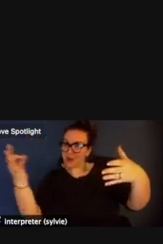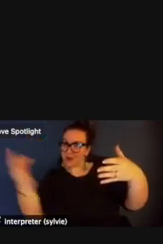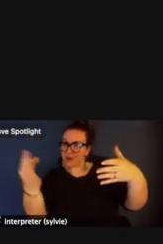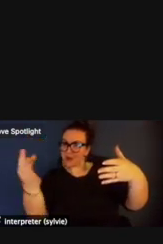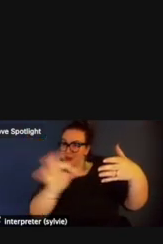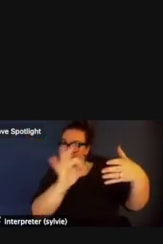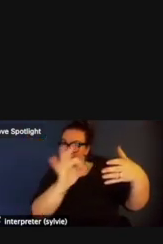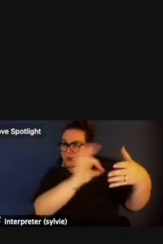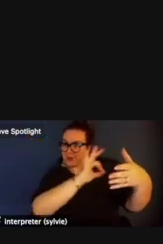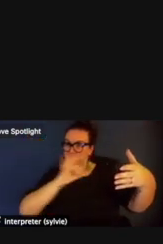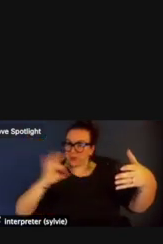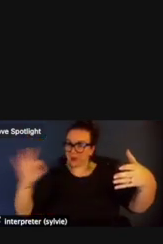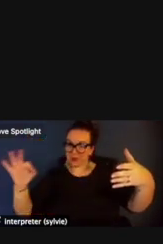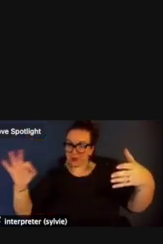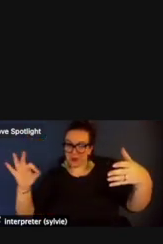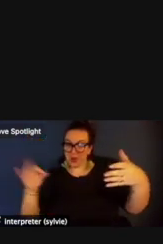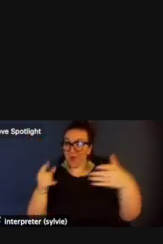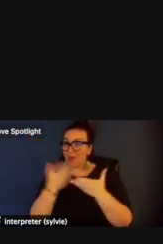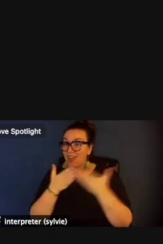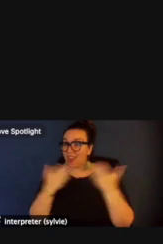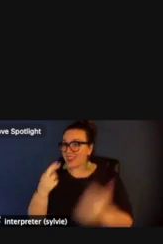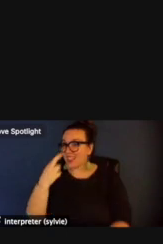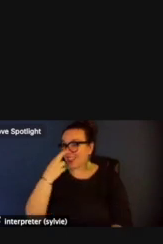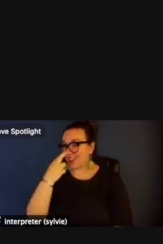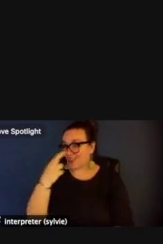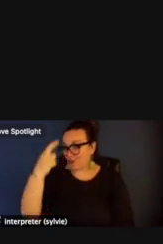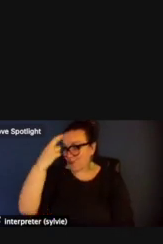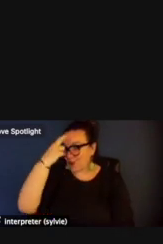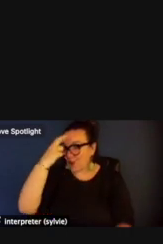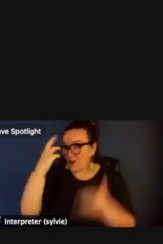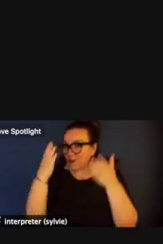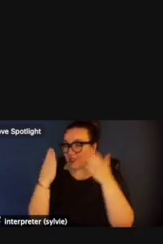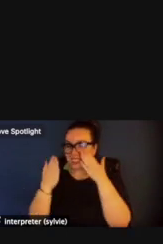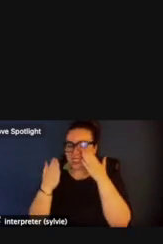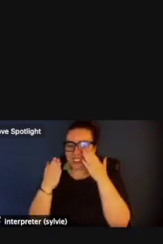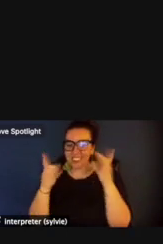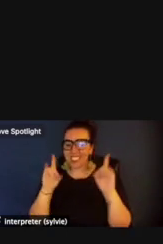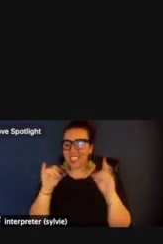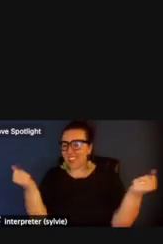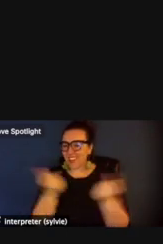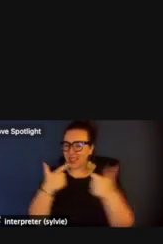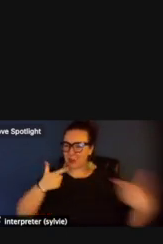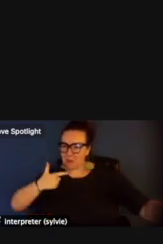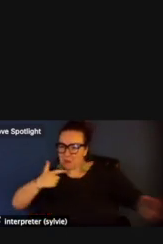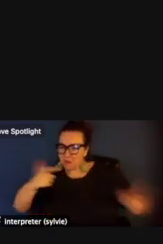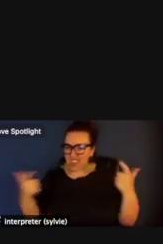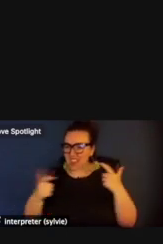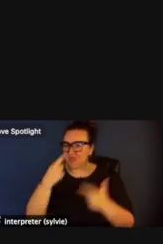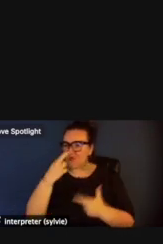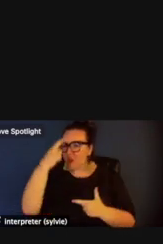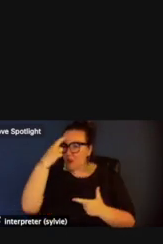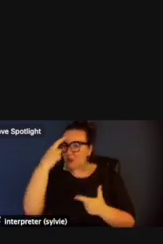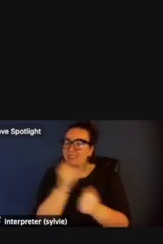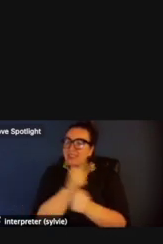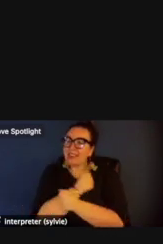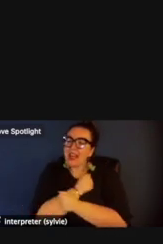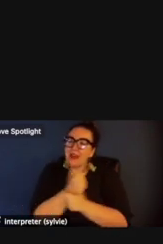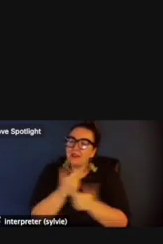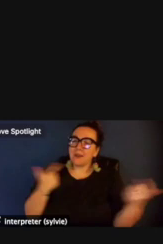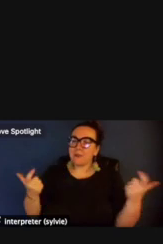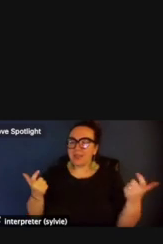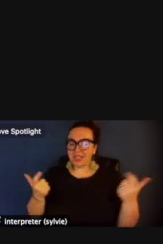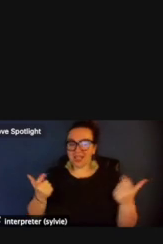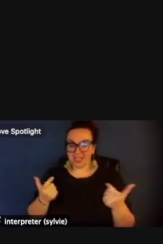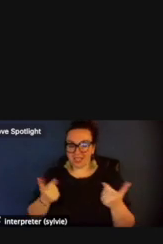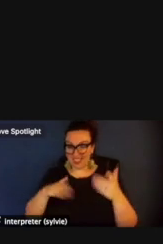things in Rome, the Romans did everything big. Everything yes. is big. Can you